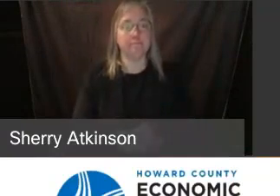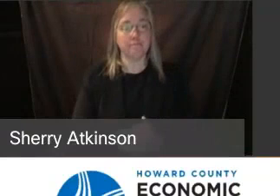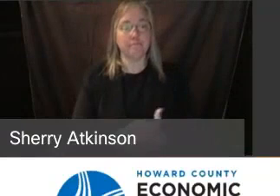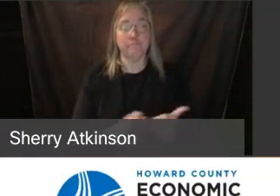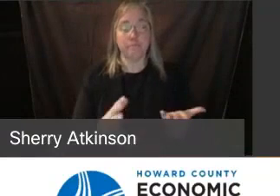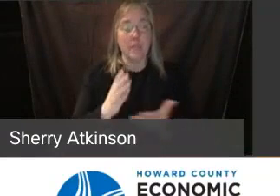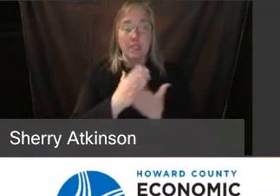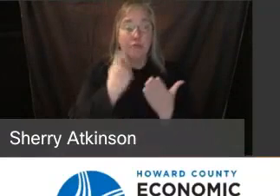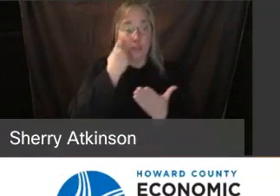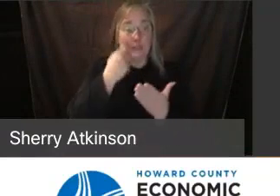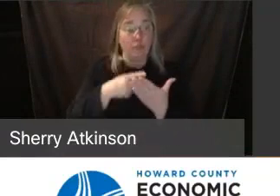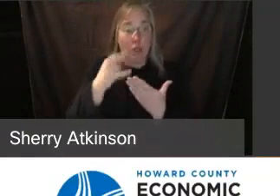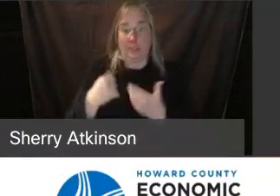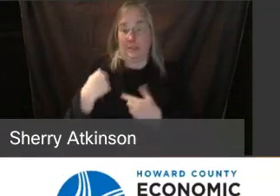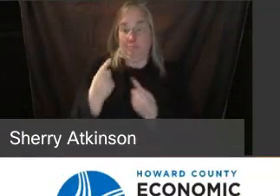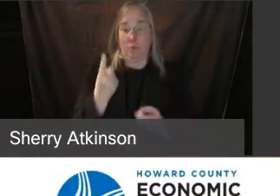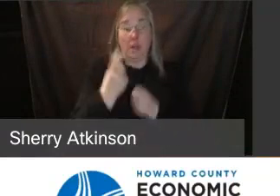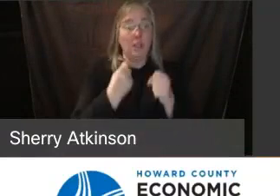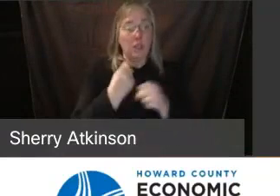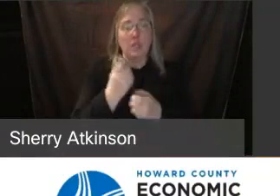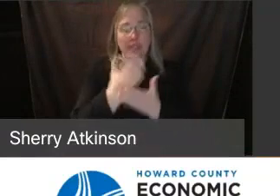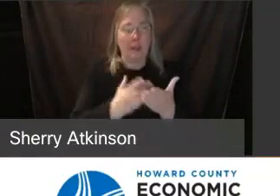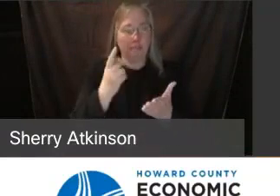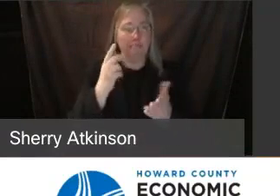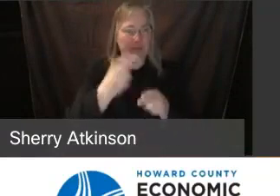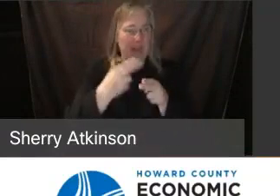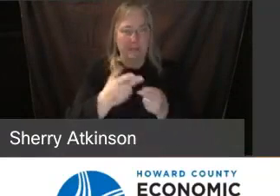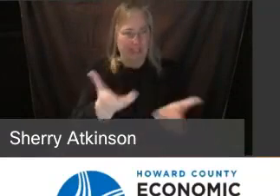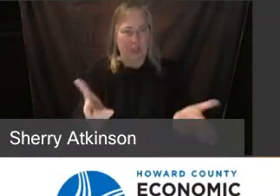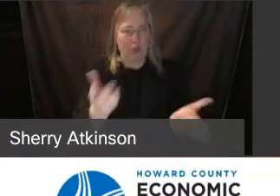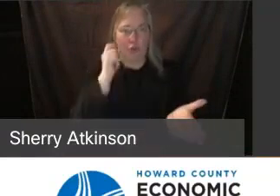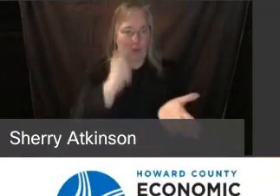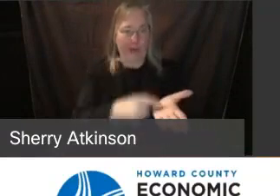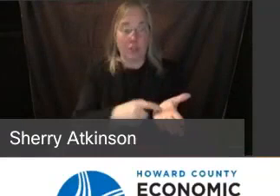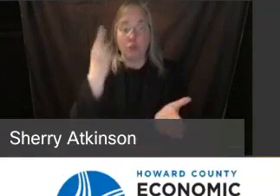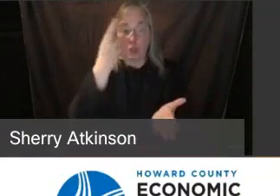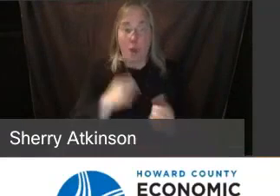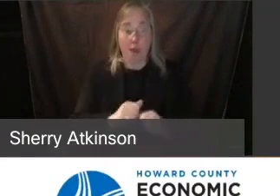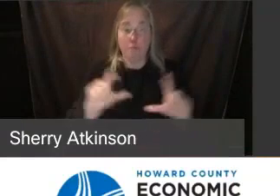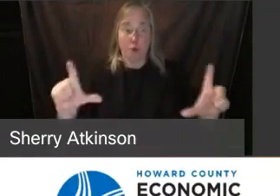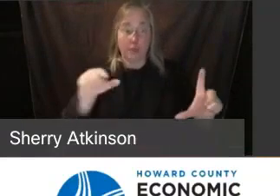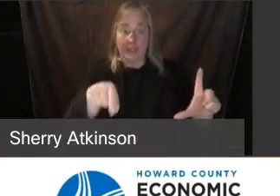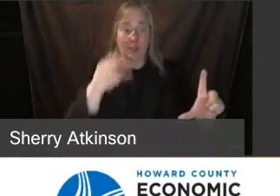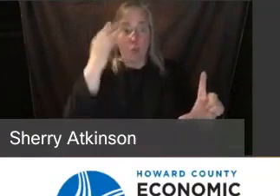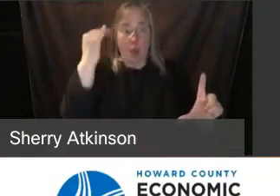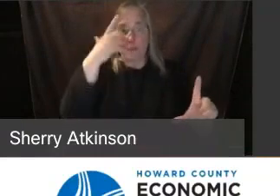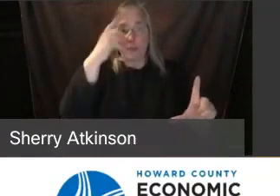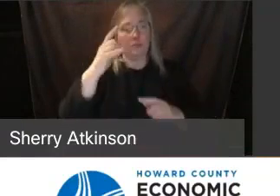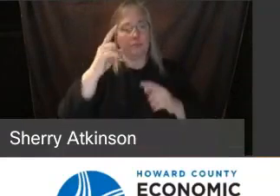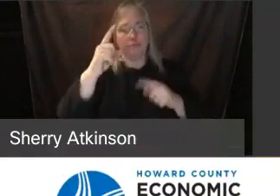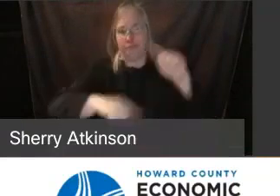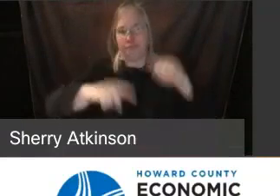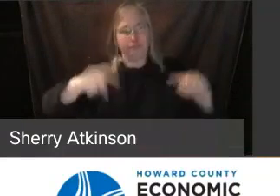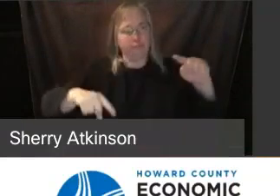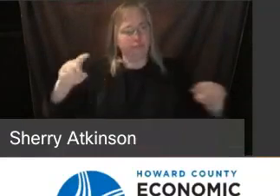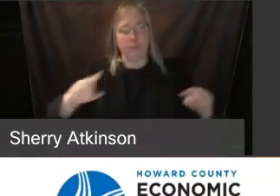Some of our recent projects over this past year, some names that you'll recognize. The reason we put this up here is this is a diverse,